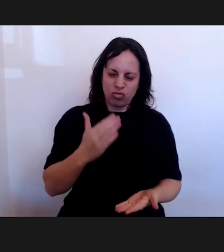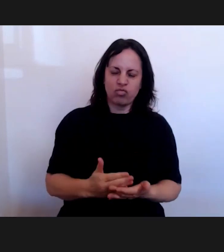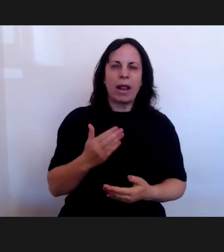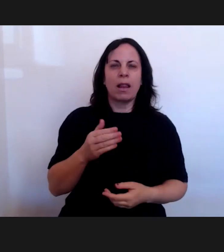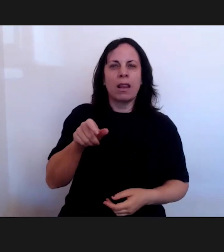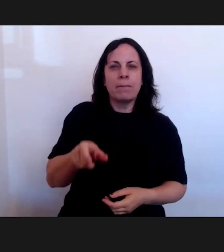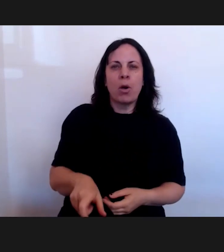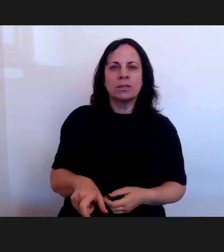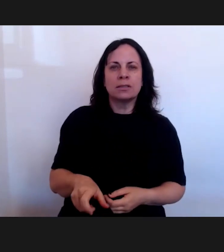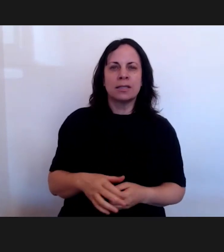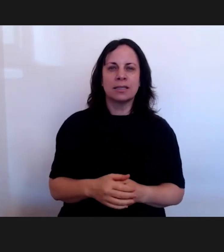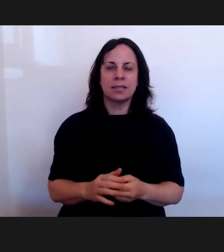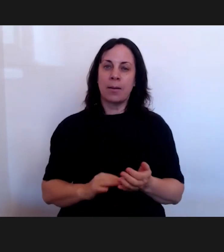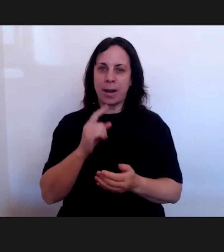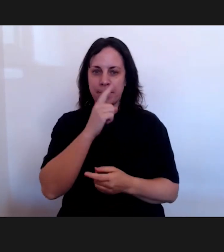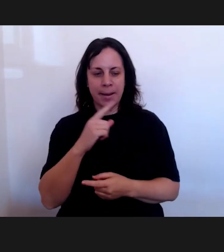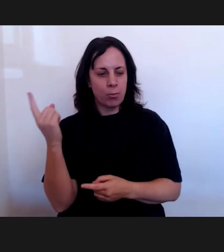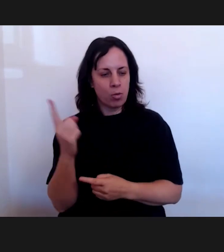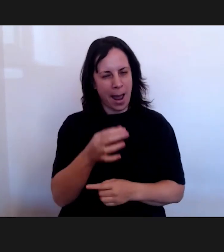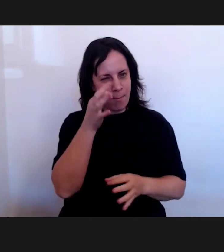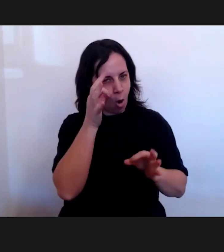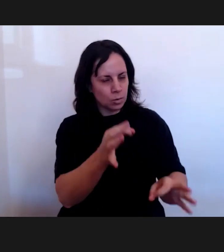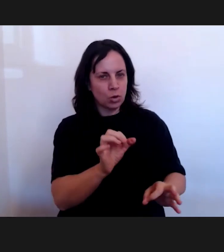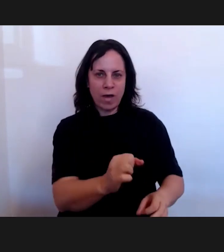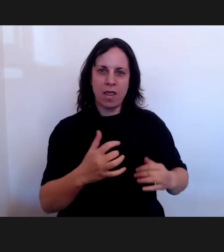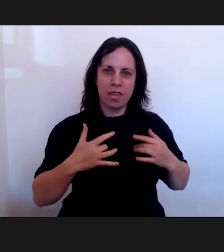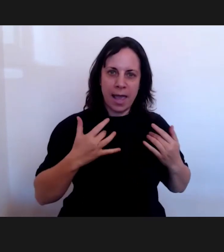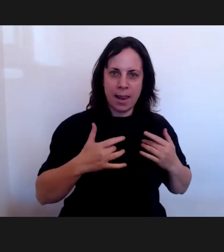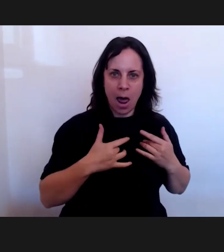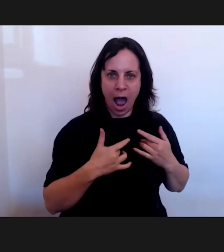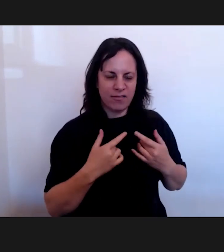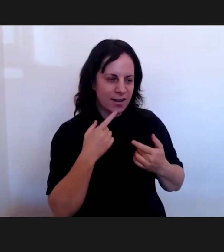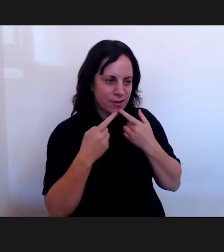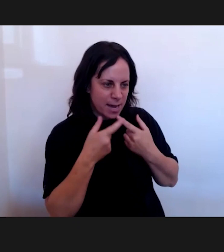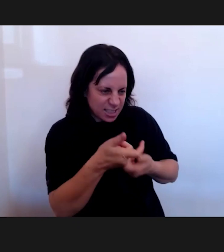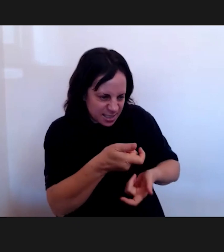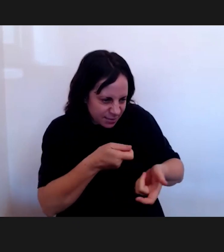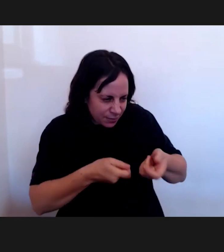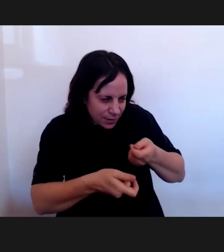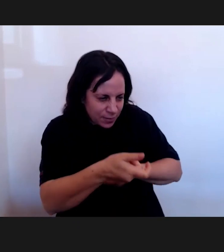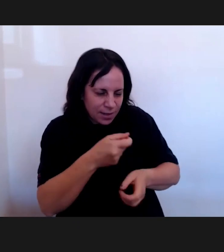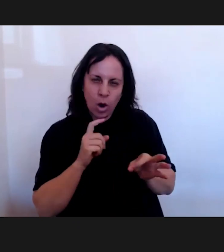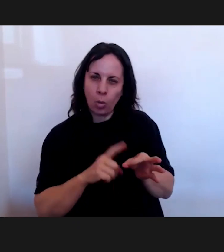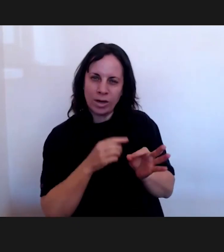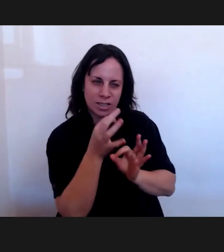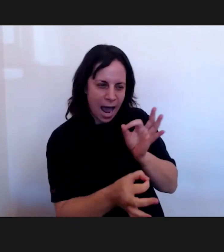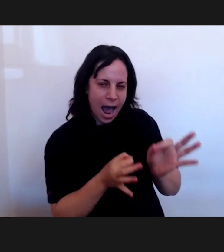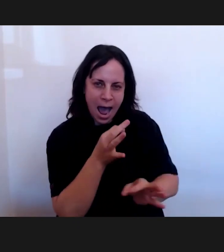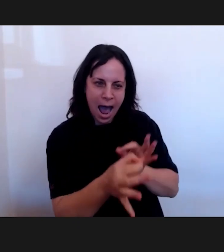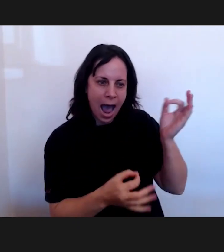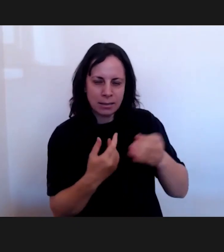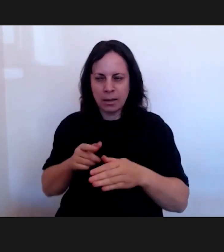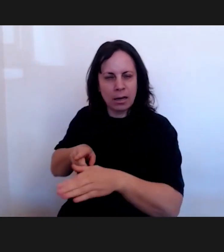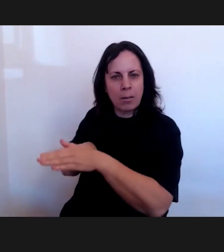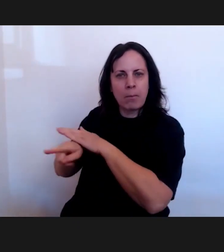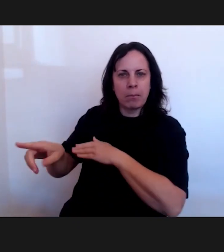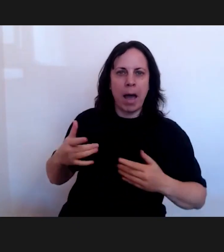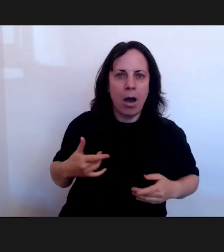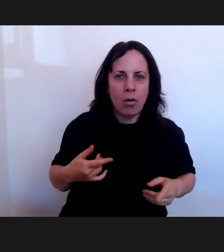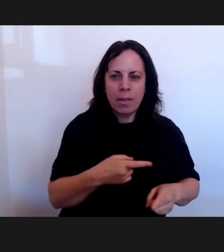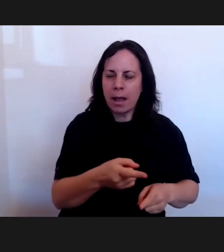come, observe the young people, they gain their insights, they ask questions, and they disappear. They